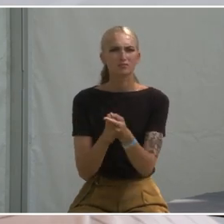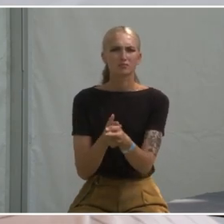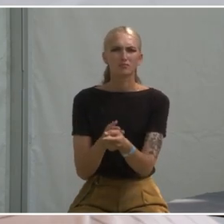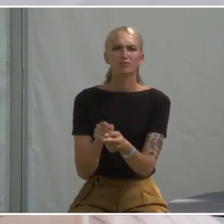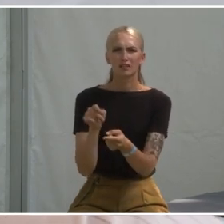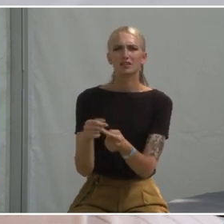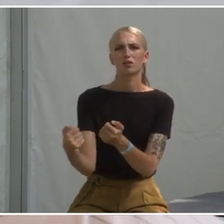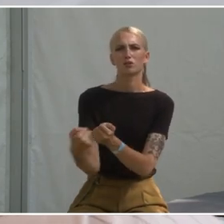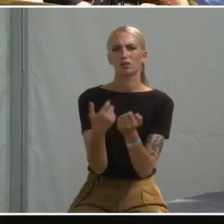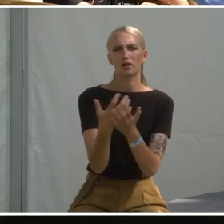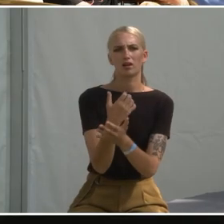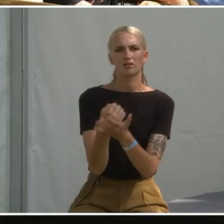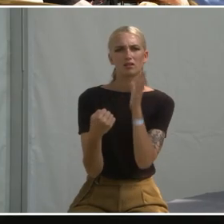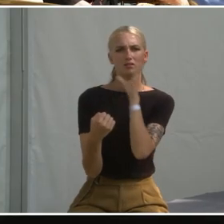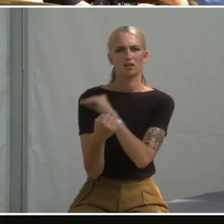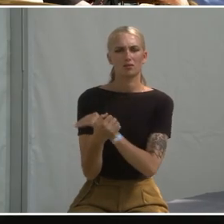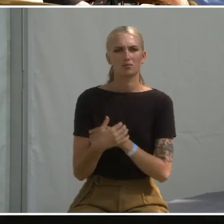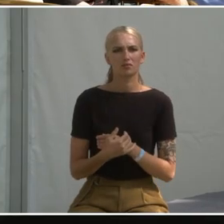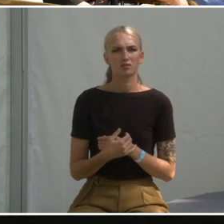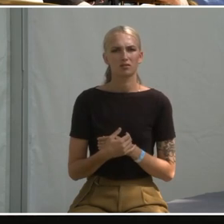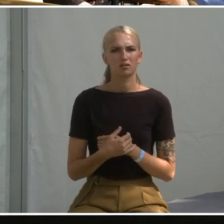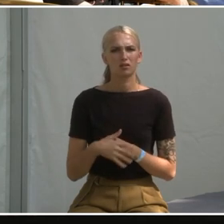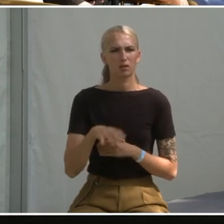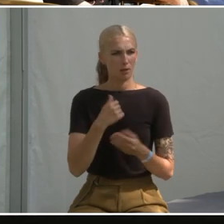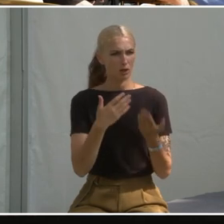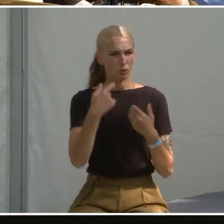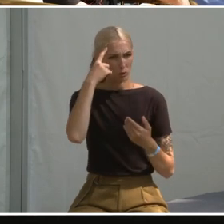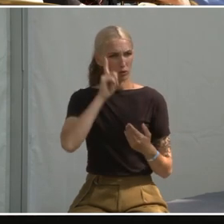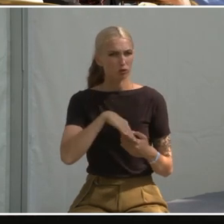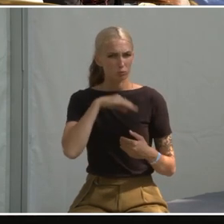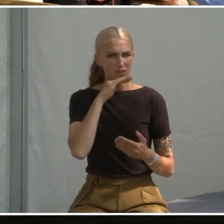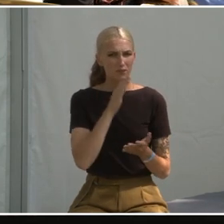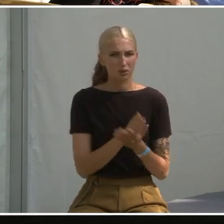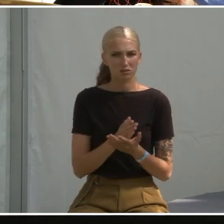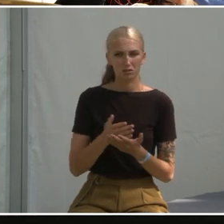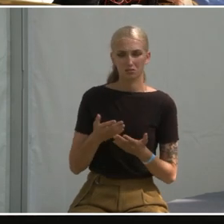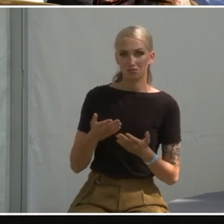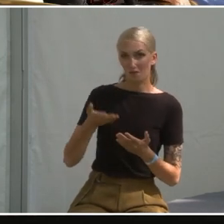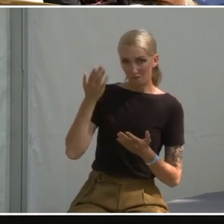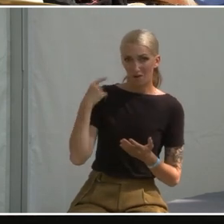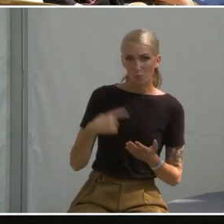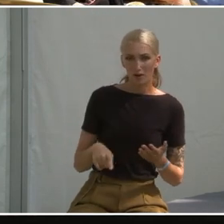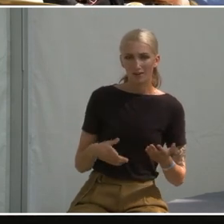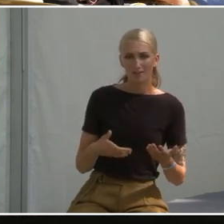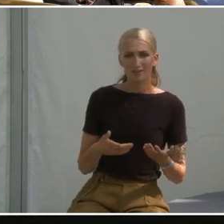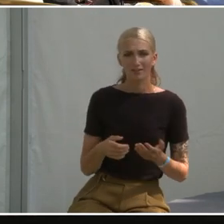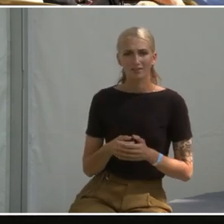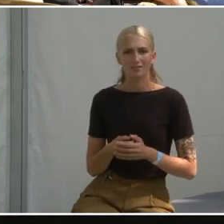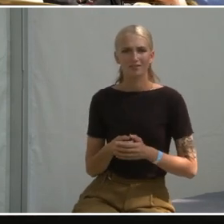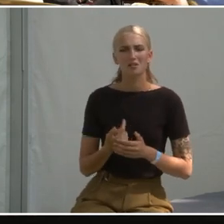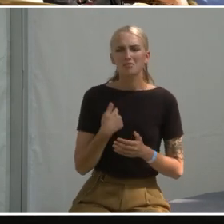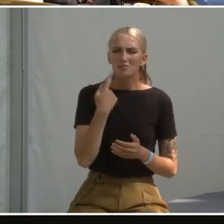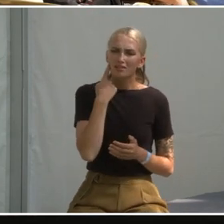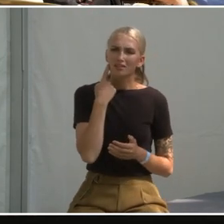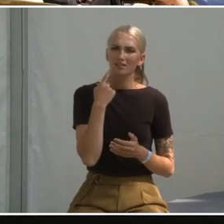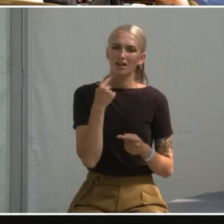Have we lost social skills? Have we ever had them? Good question. We had I'm only wondering whether we're also